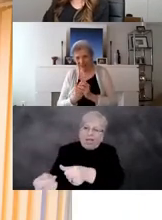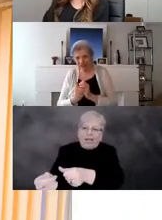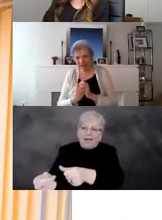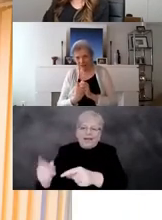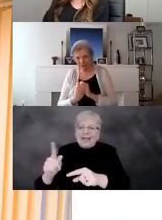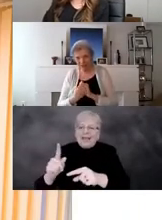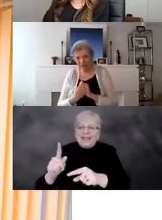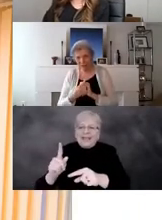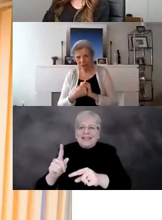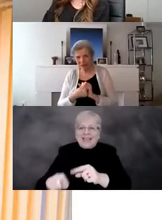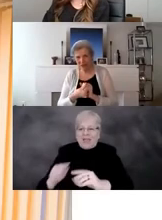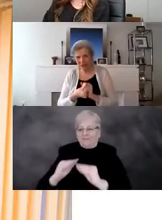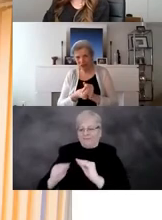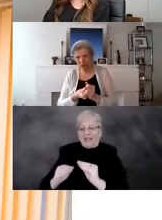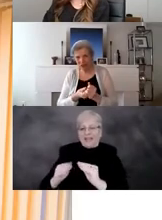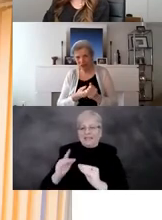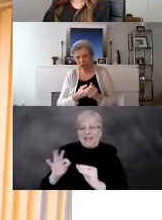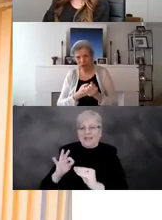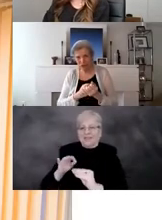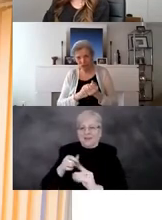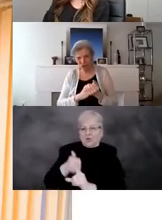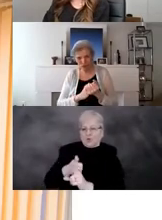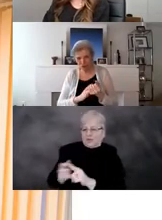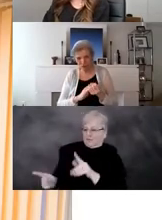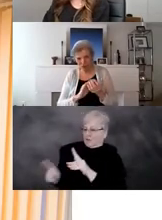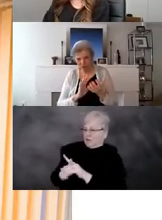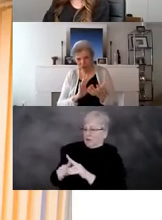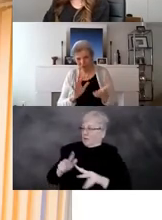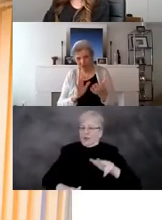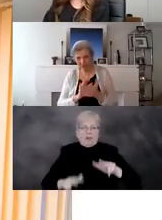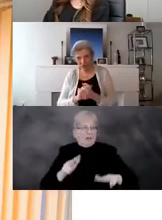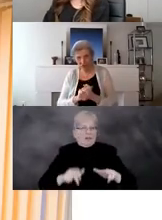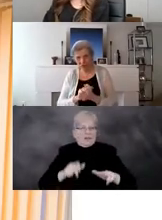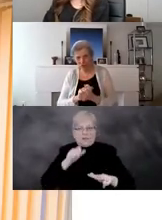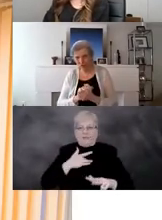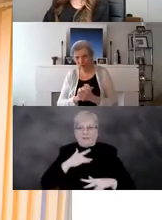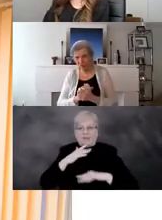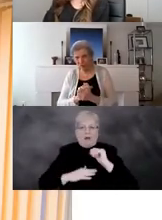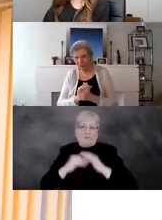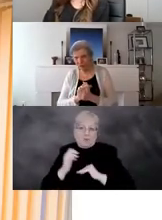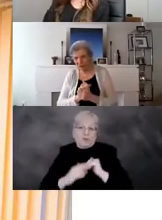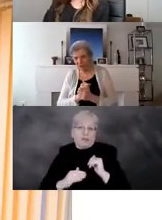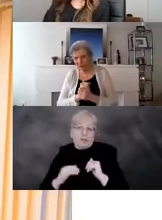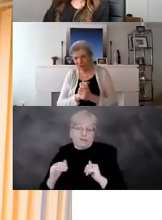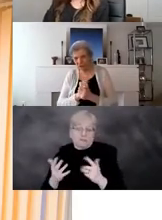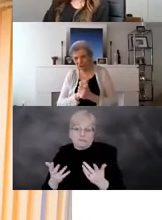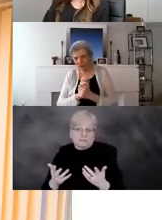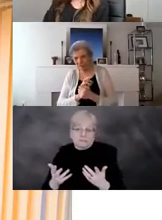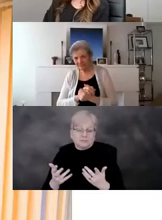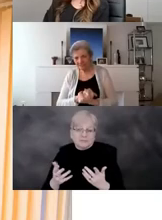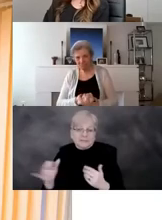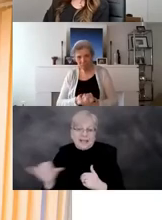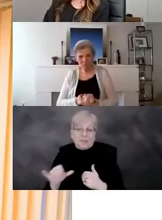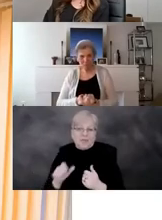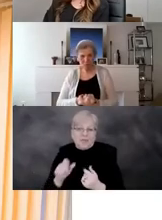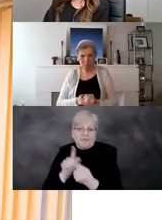lack of comfort about how you're going to do what you want to do as you would do in a place-based meeting. Tony?